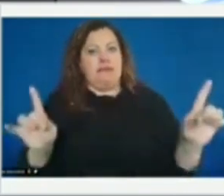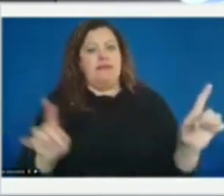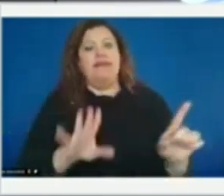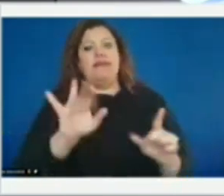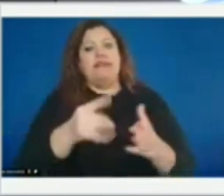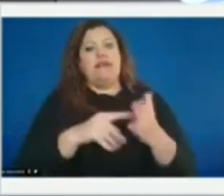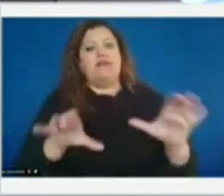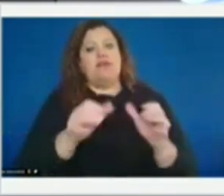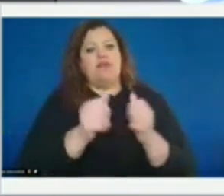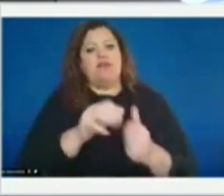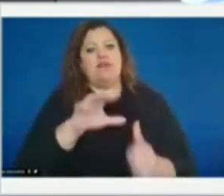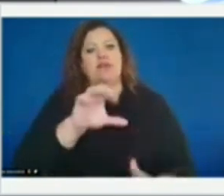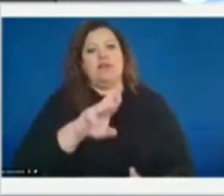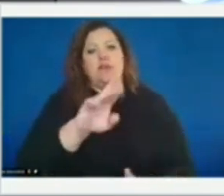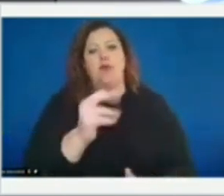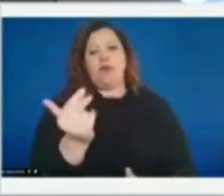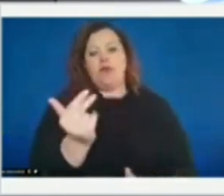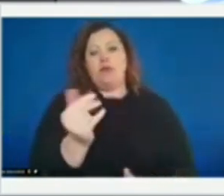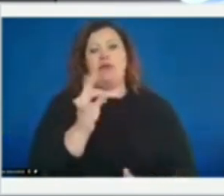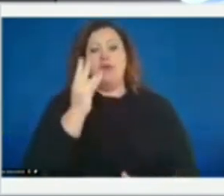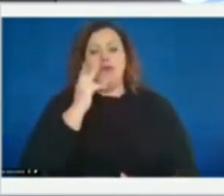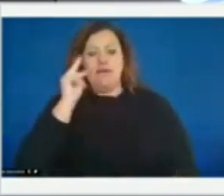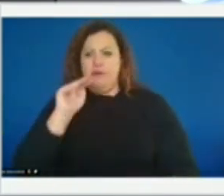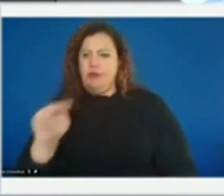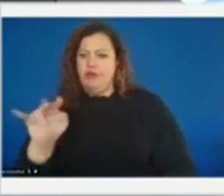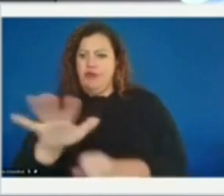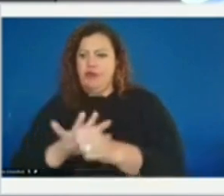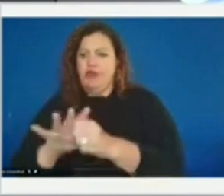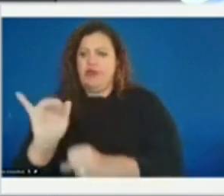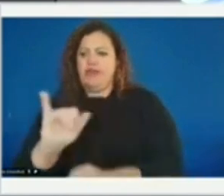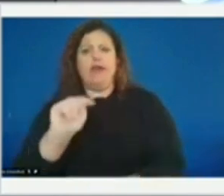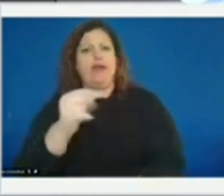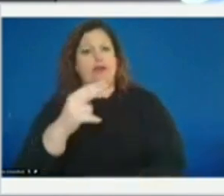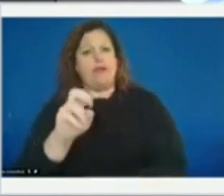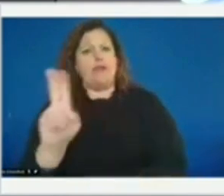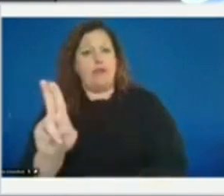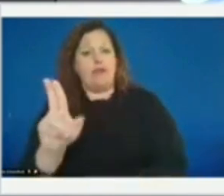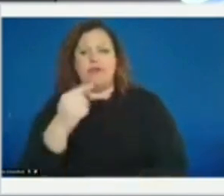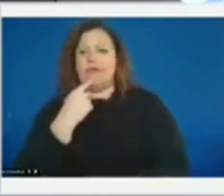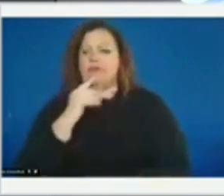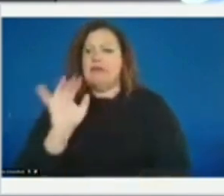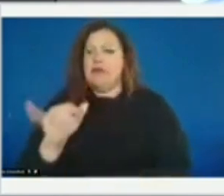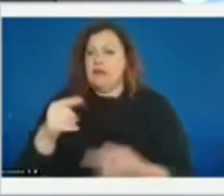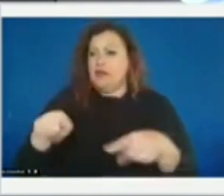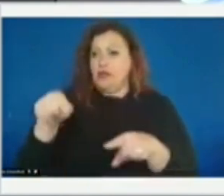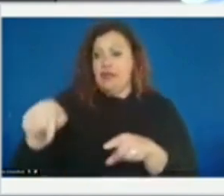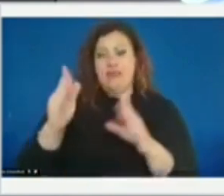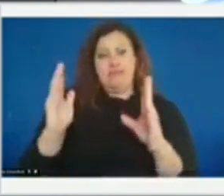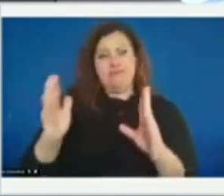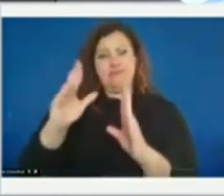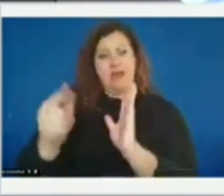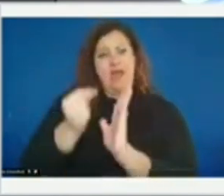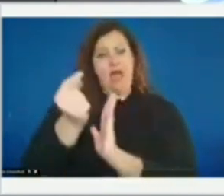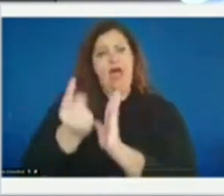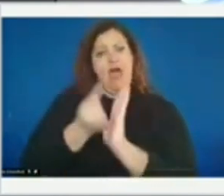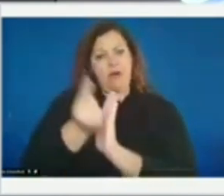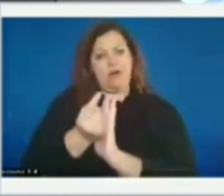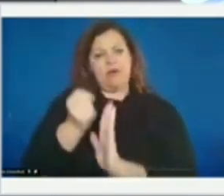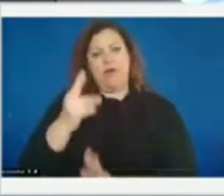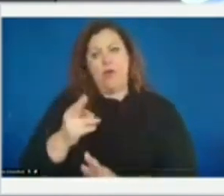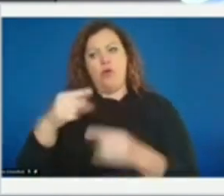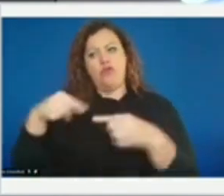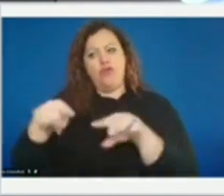Core 13. So if we look at an area like the U, for example, and say, look, during these set hours or during other hours during the